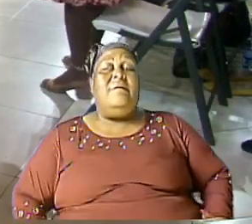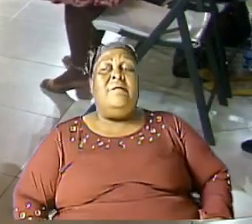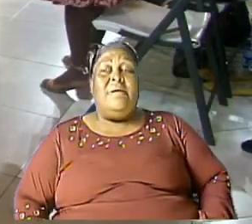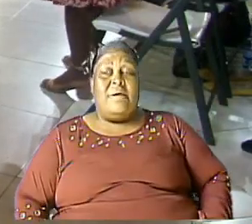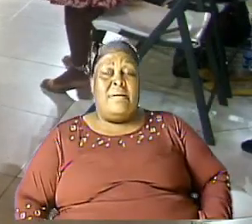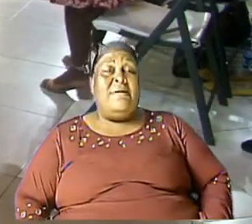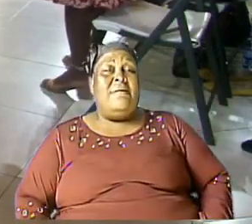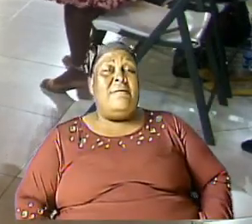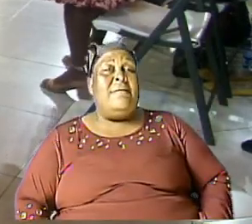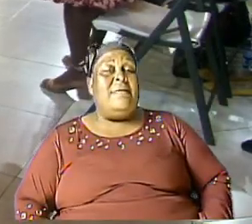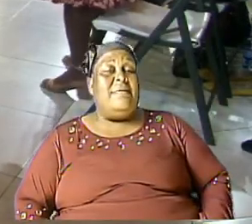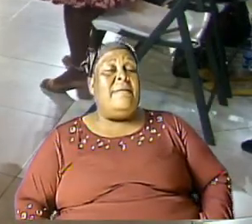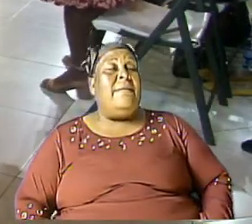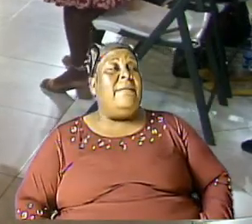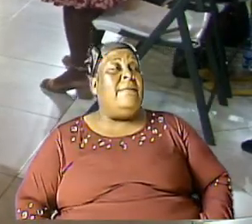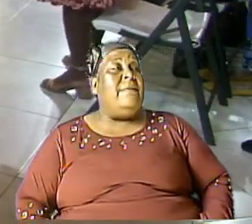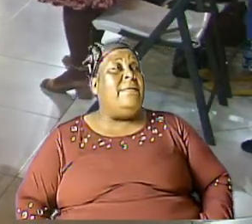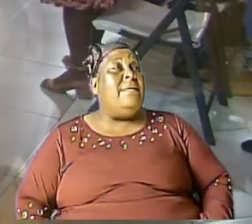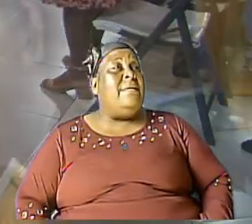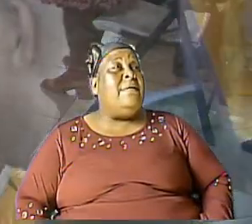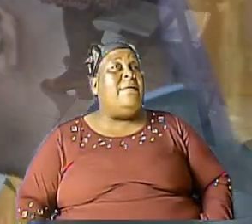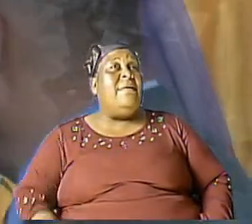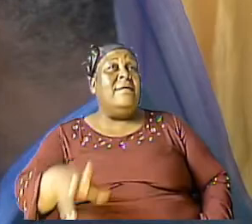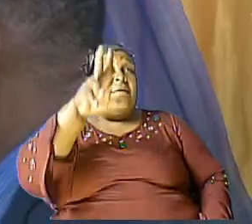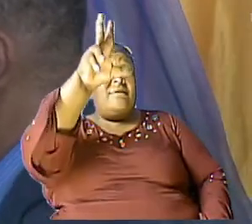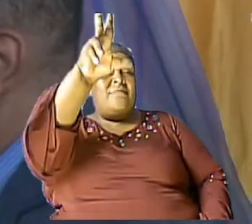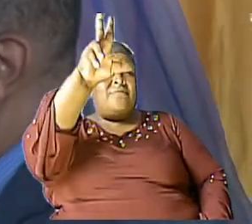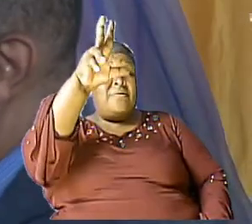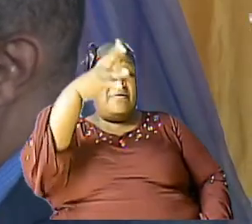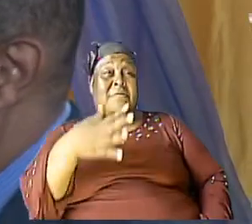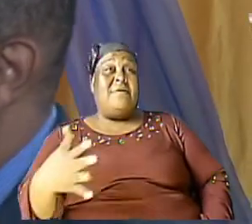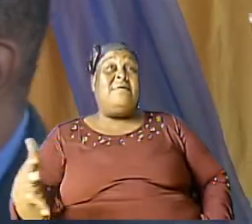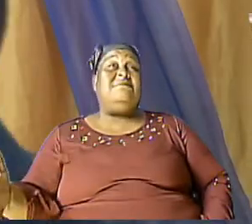Praise God, hallelujah. Three main things.